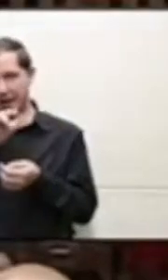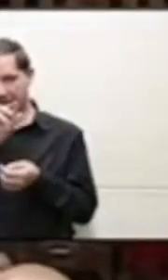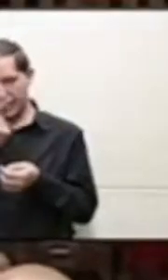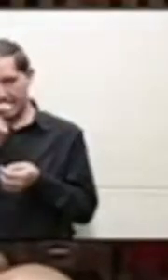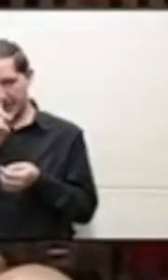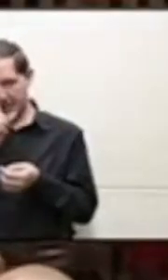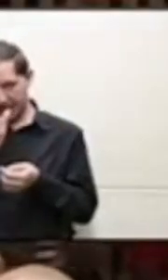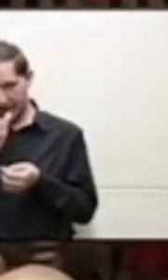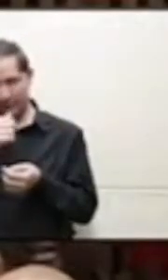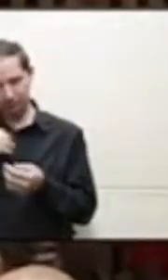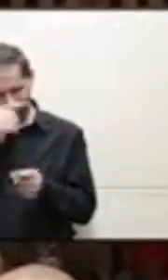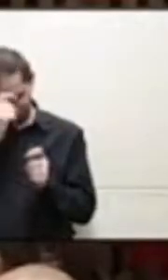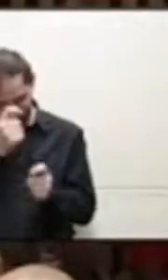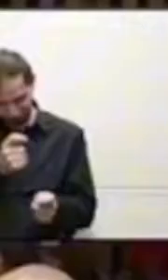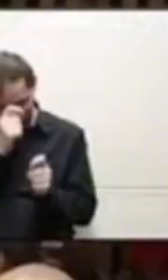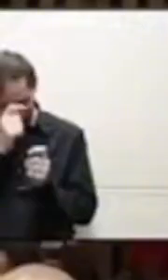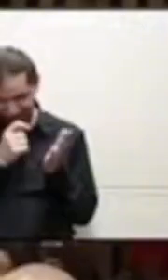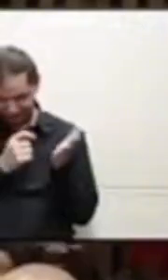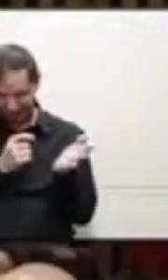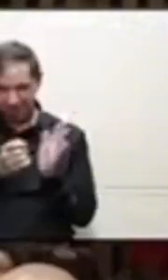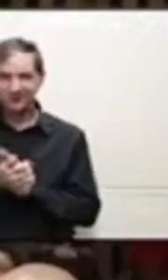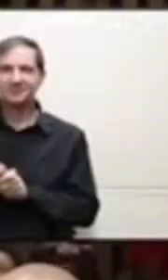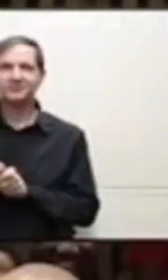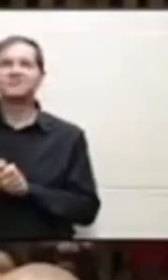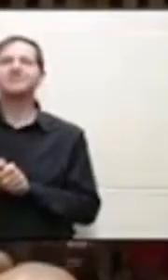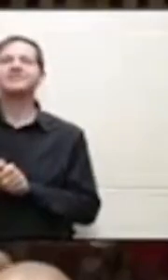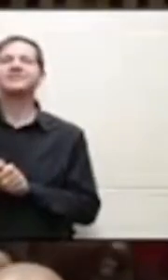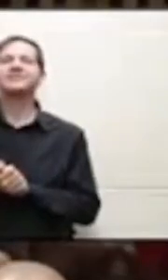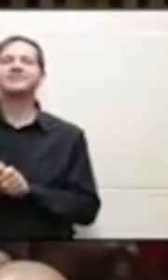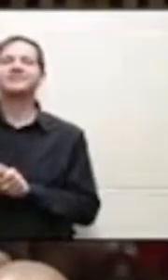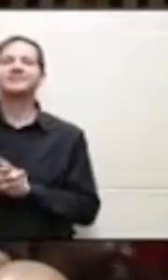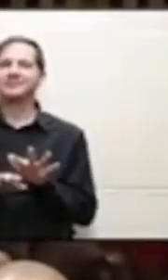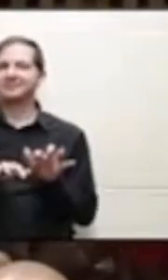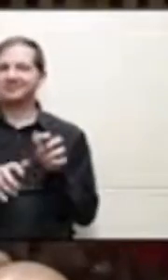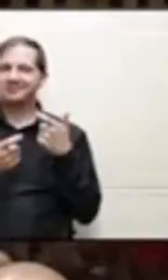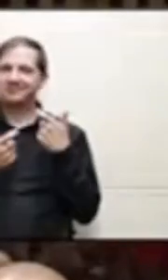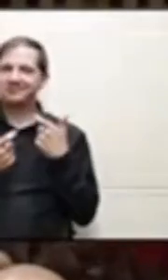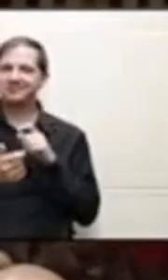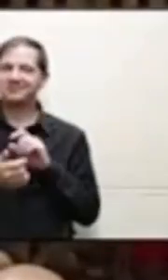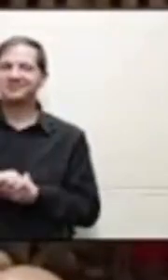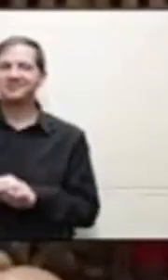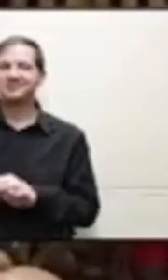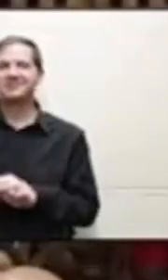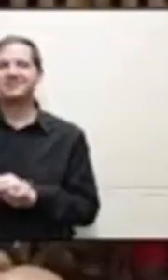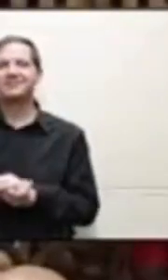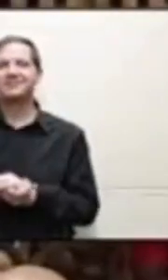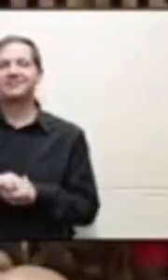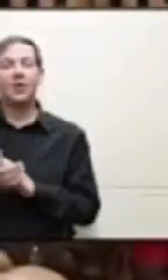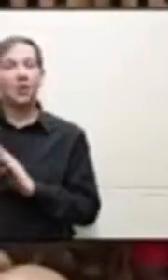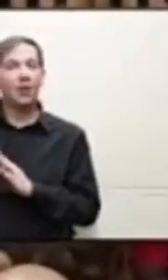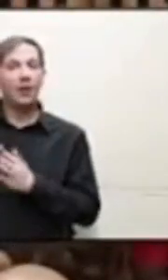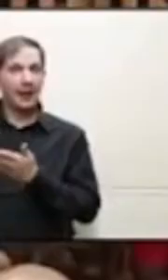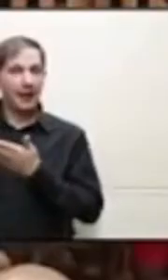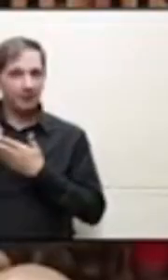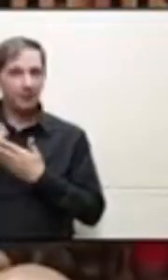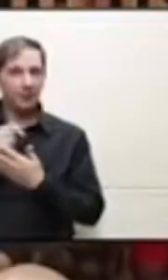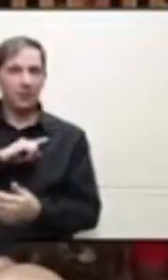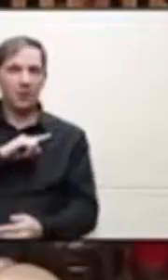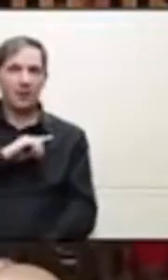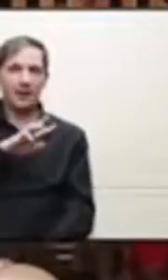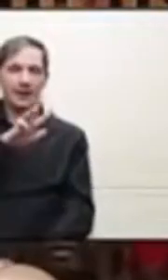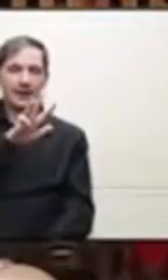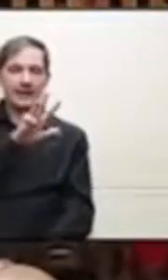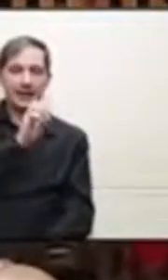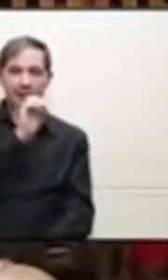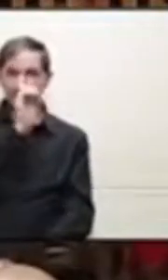they are going to help us because 90% of the people who own, so